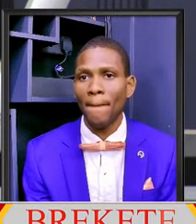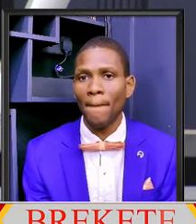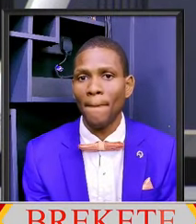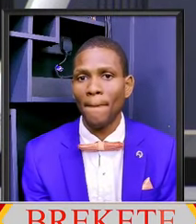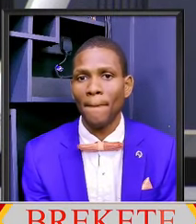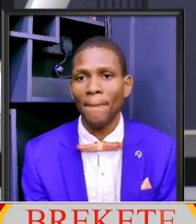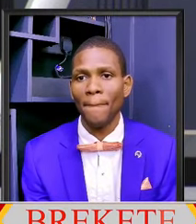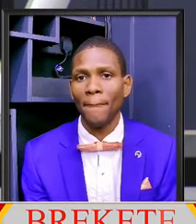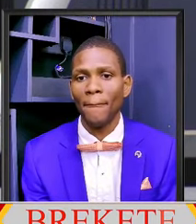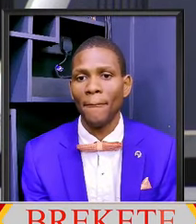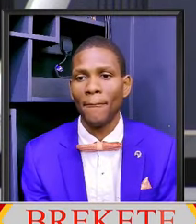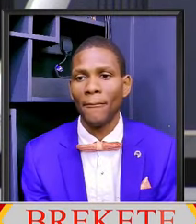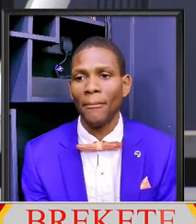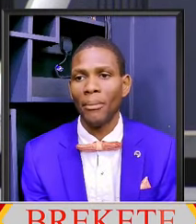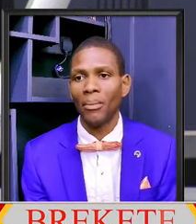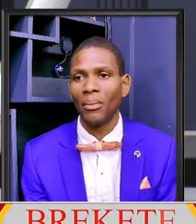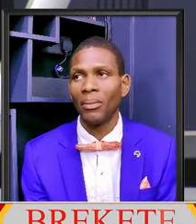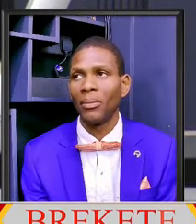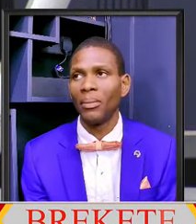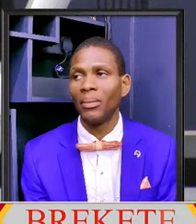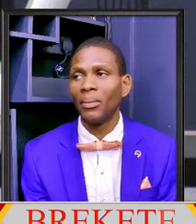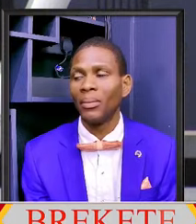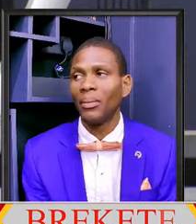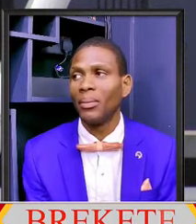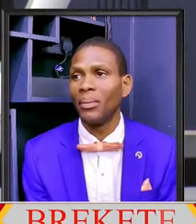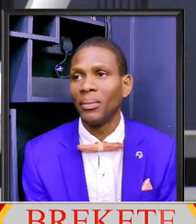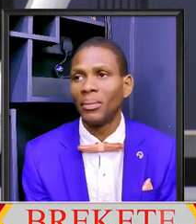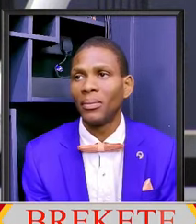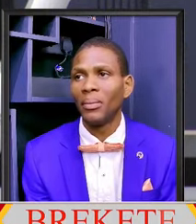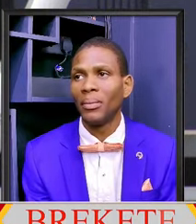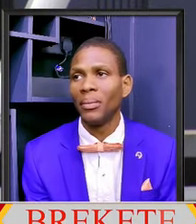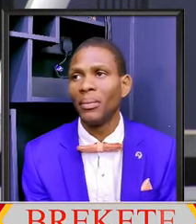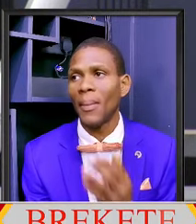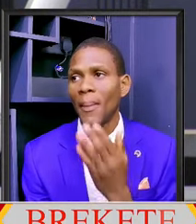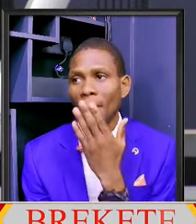Babu me dinki mata gaskiya ashagwanku, amma dai